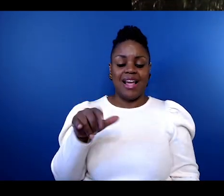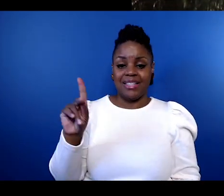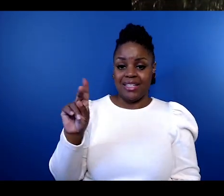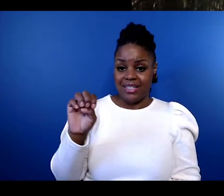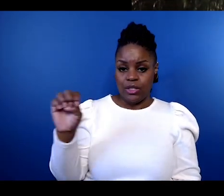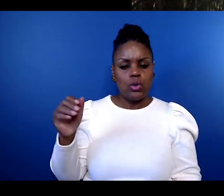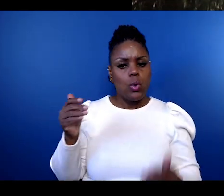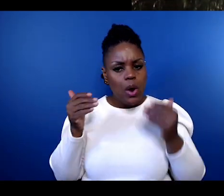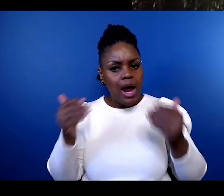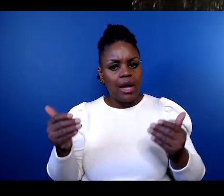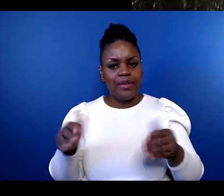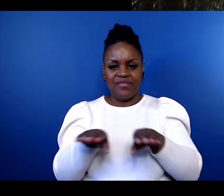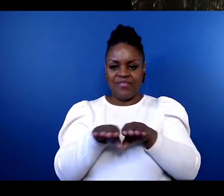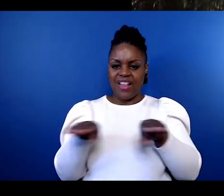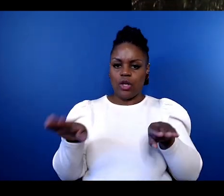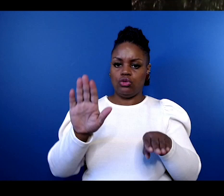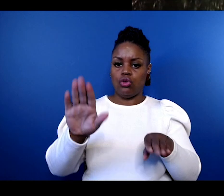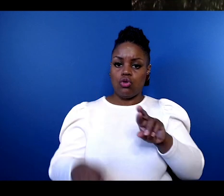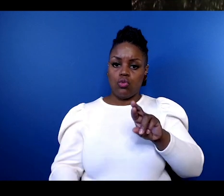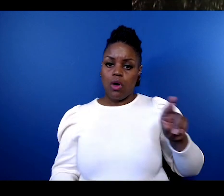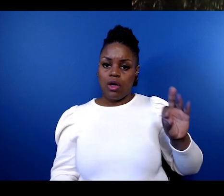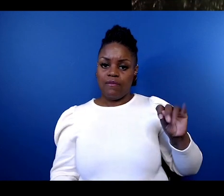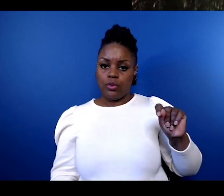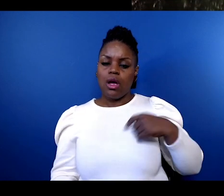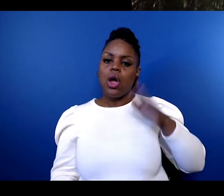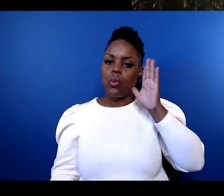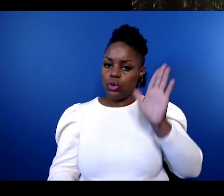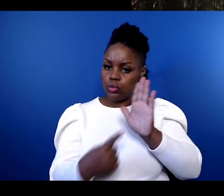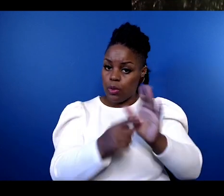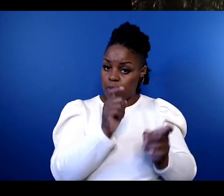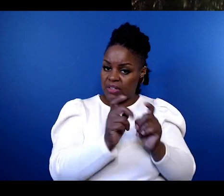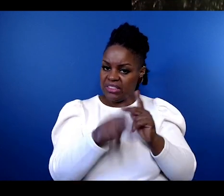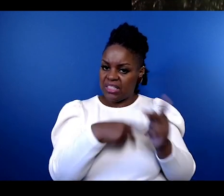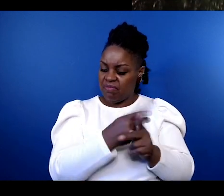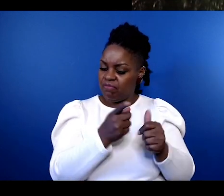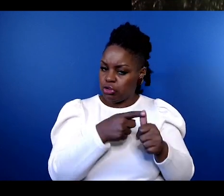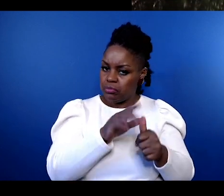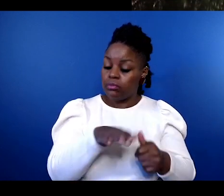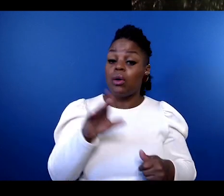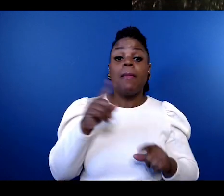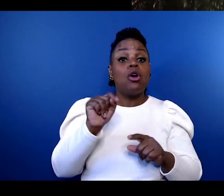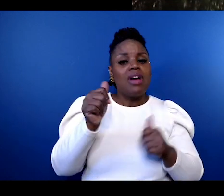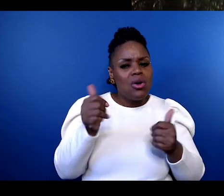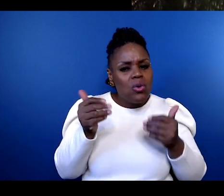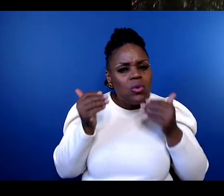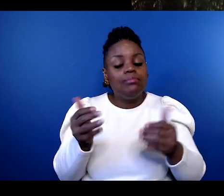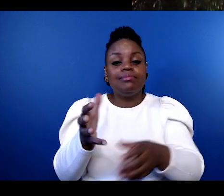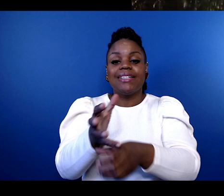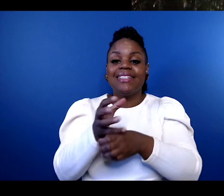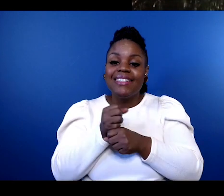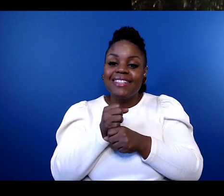then just send the right arm up here. Again, if you were coming straight to it with that left hand